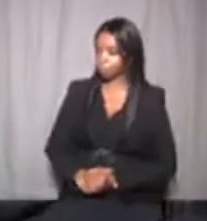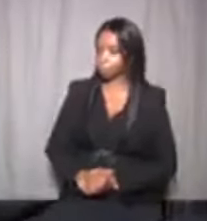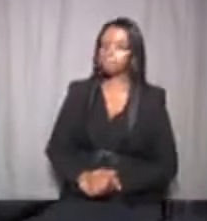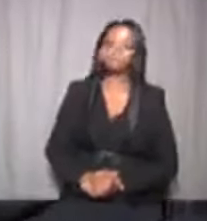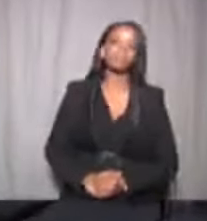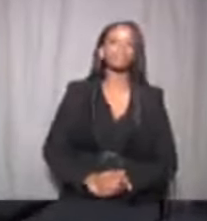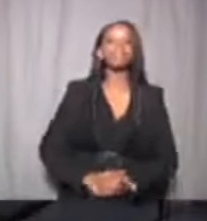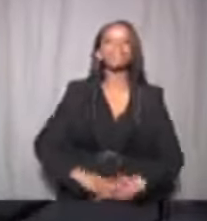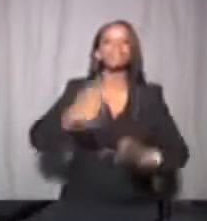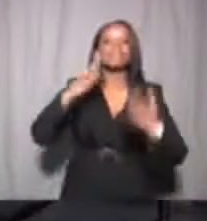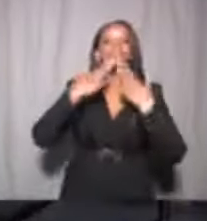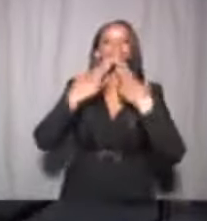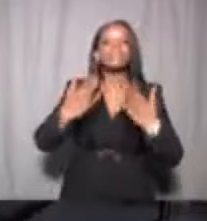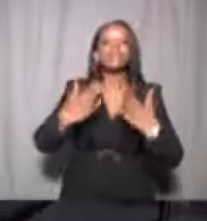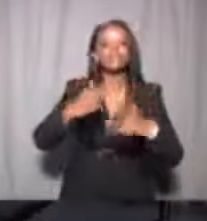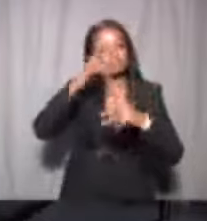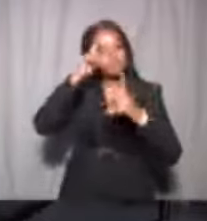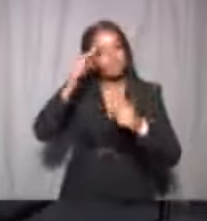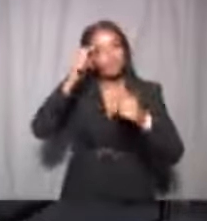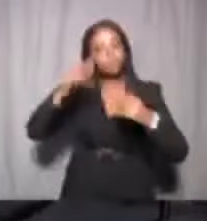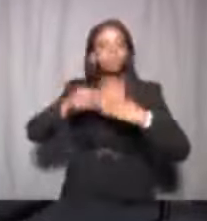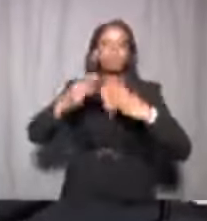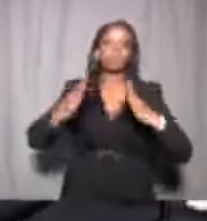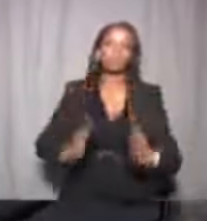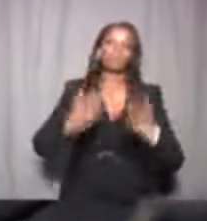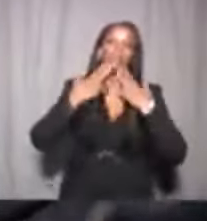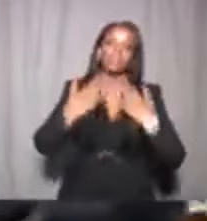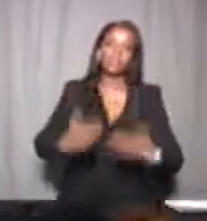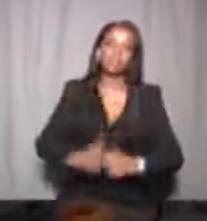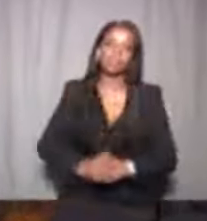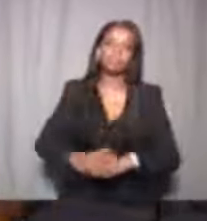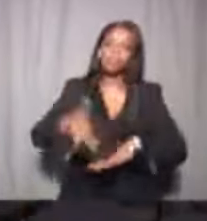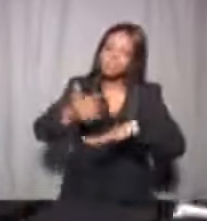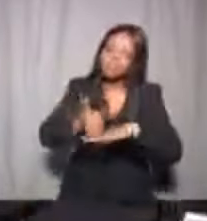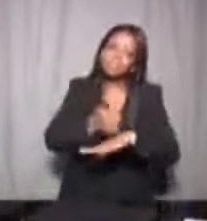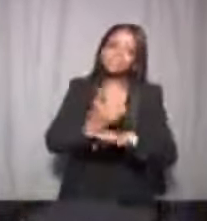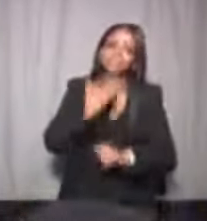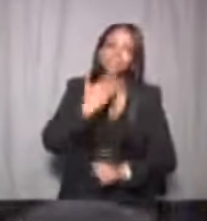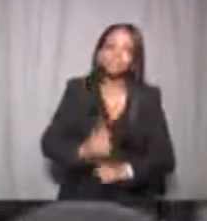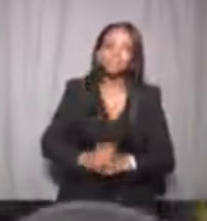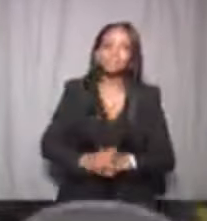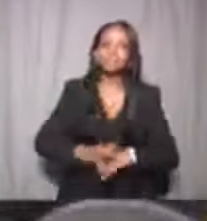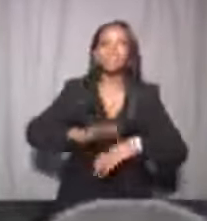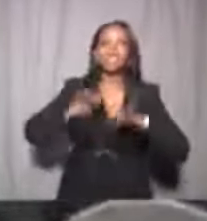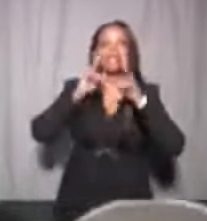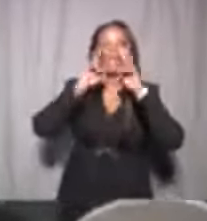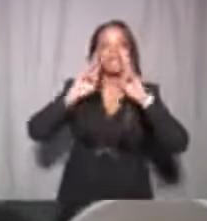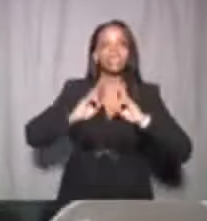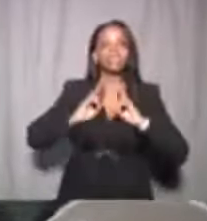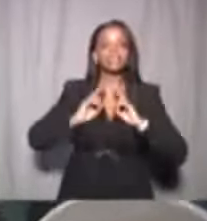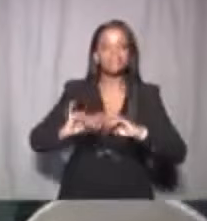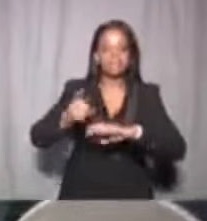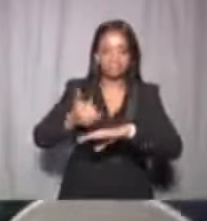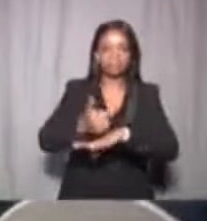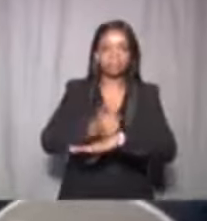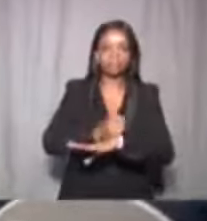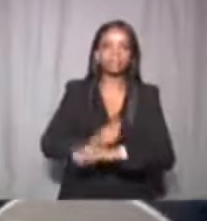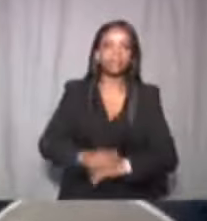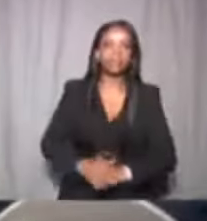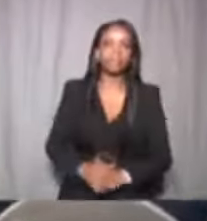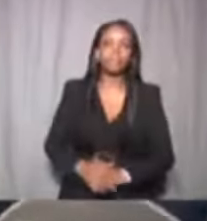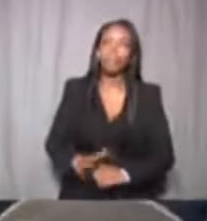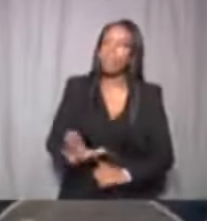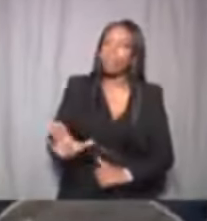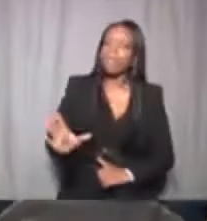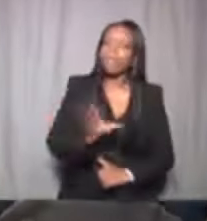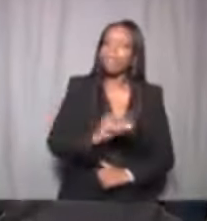Thank you, honourable members. Thank you. Can you all sit down, please? Guests, can you sit down? Can you all